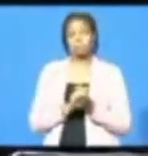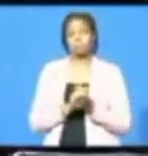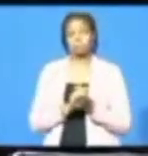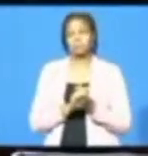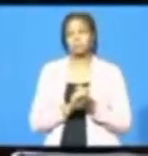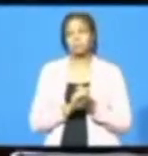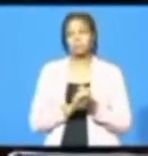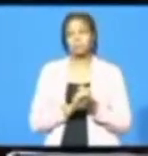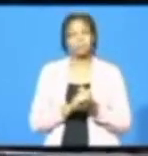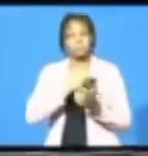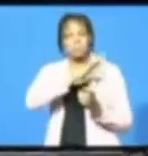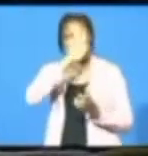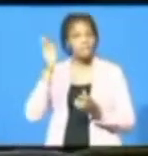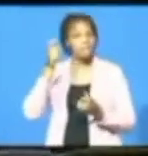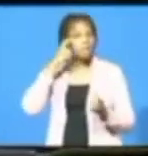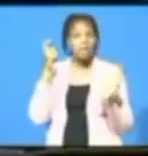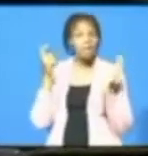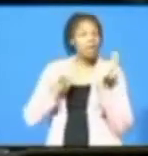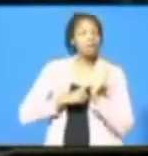Didn't even realize